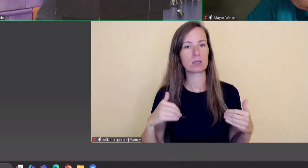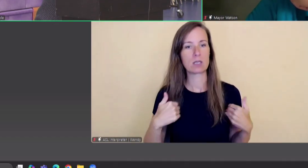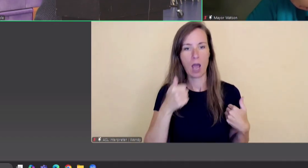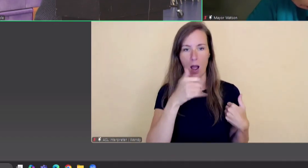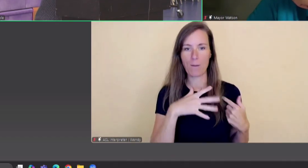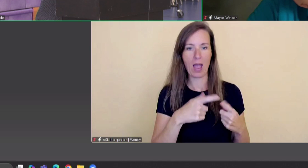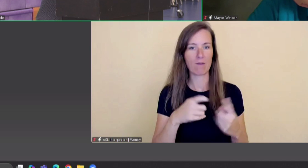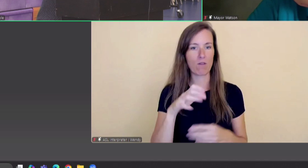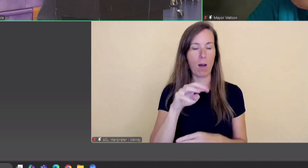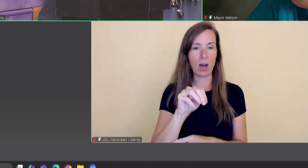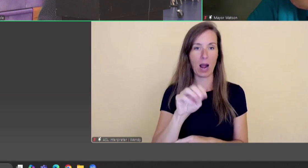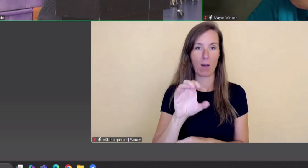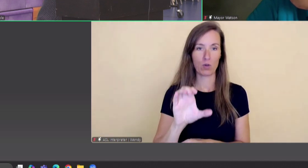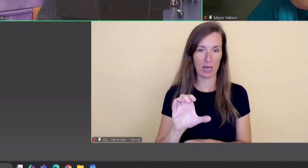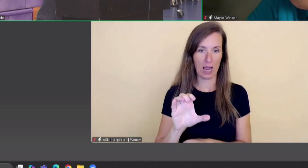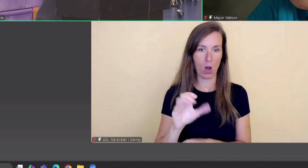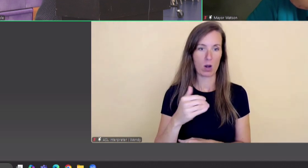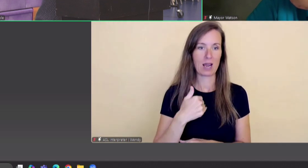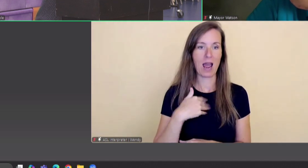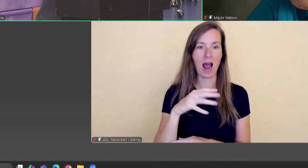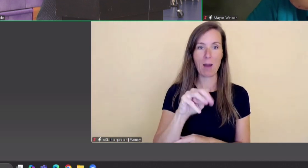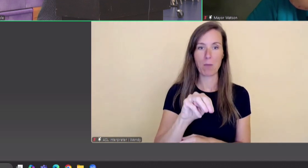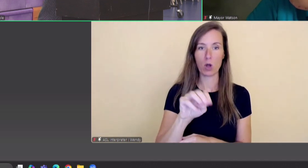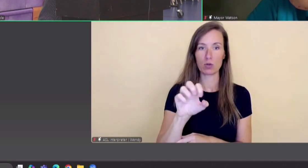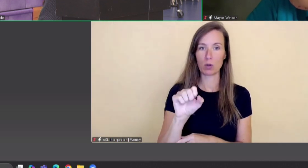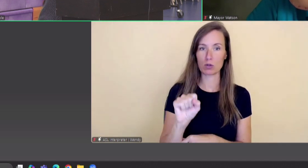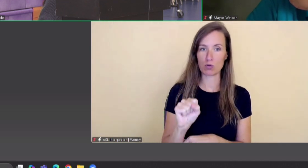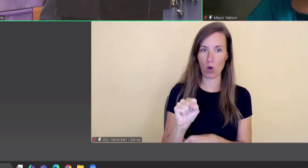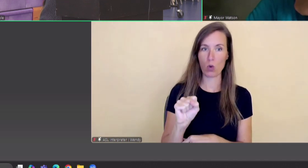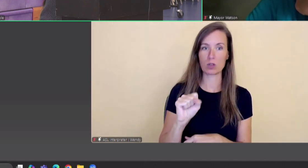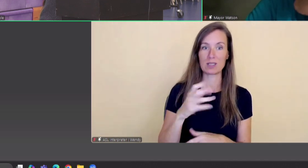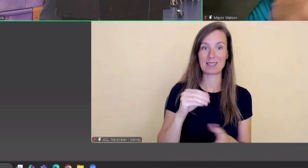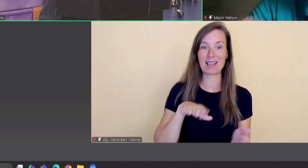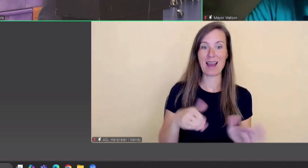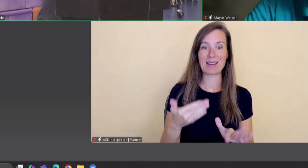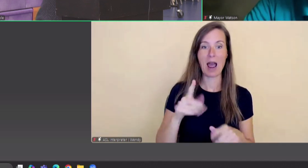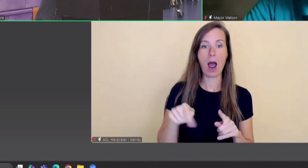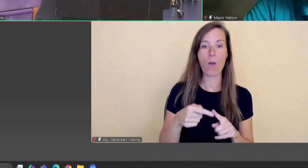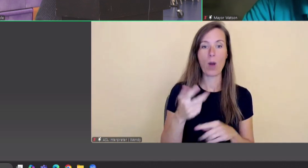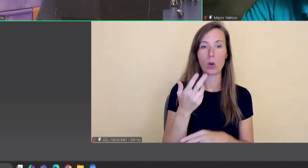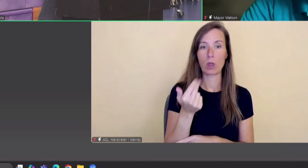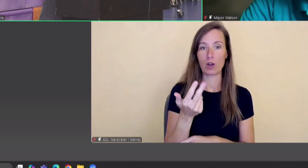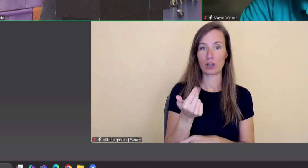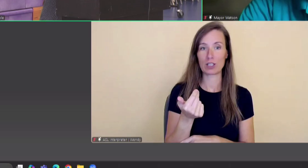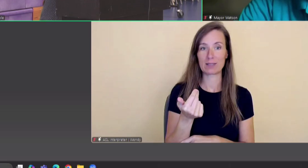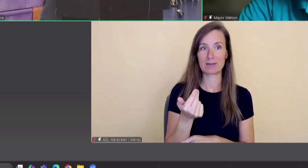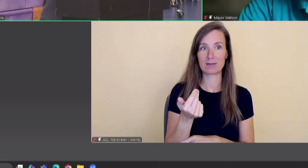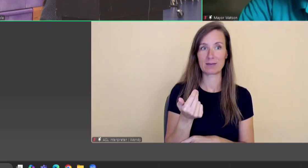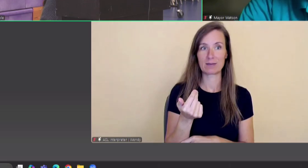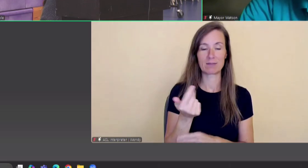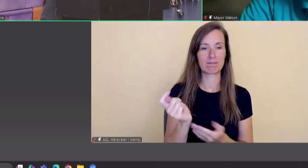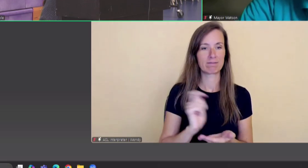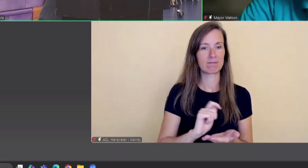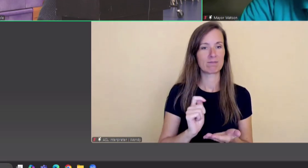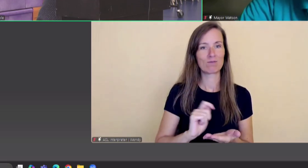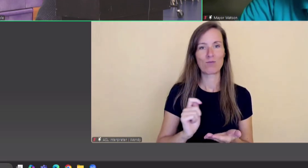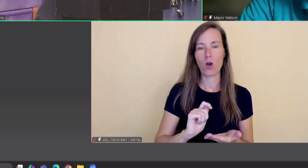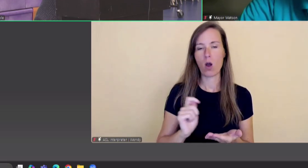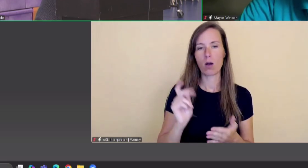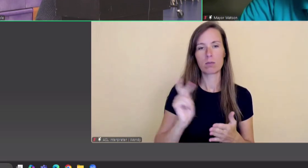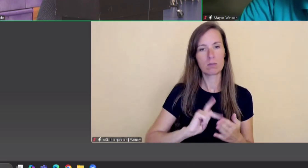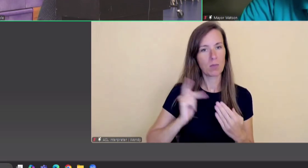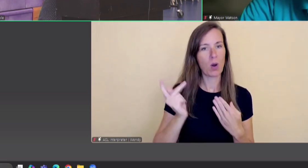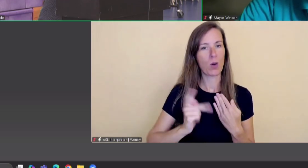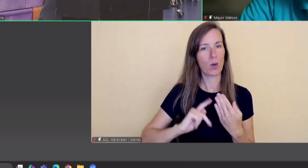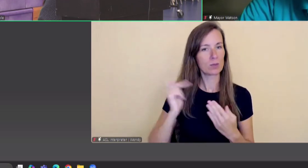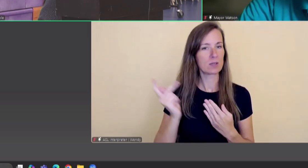sclerosis and died when he was 13. And he wrote all kinds of poems at that